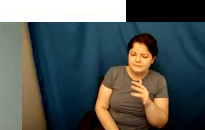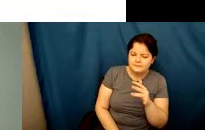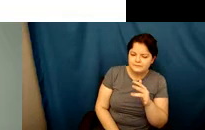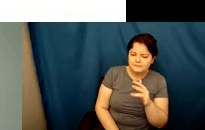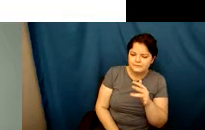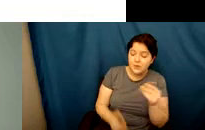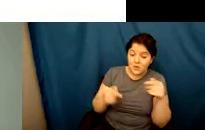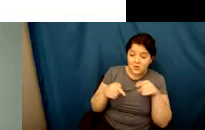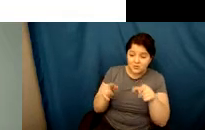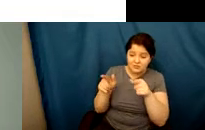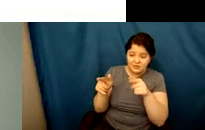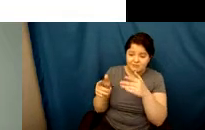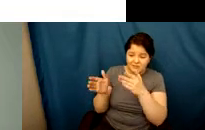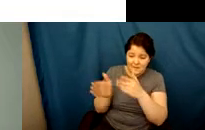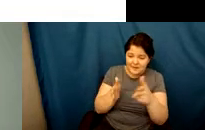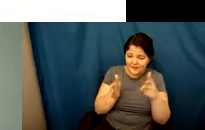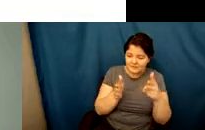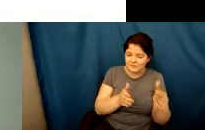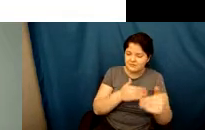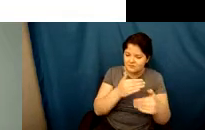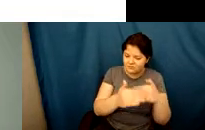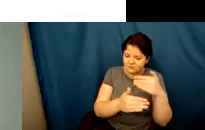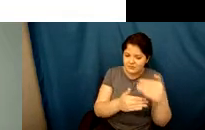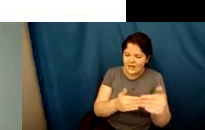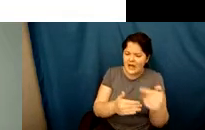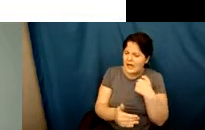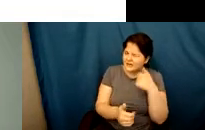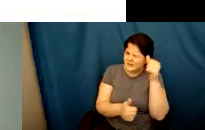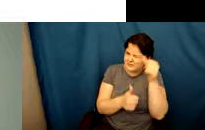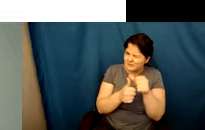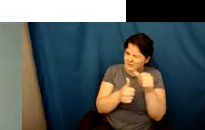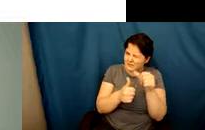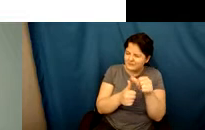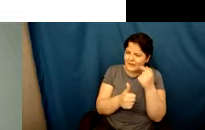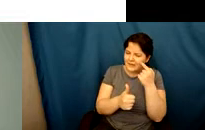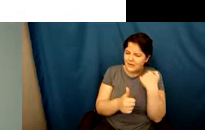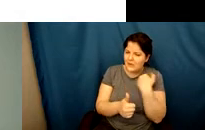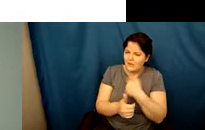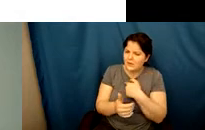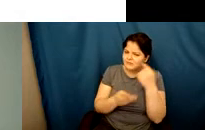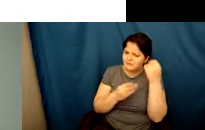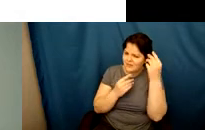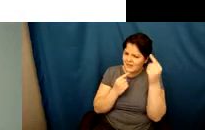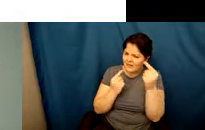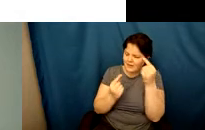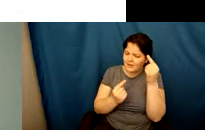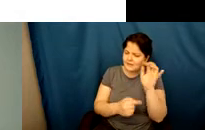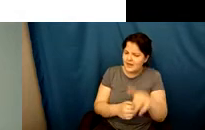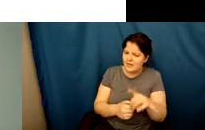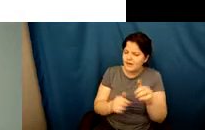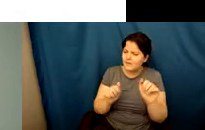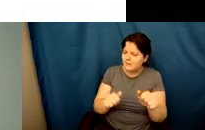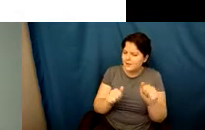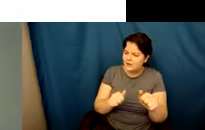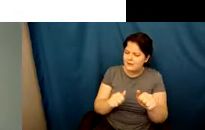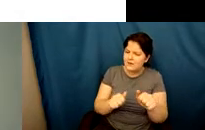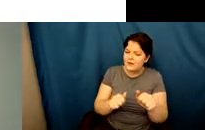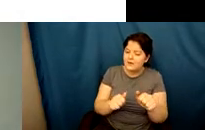During the planning process, my recollection is that we did consider that as a possibility.